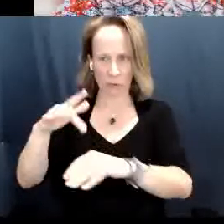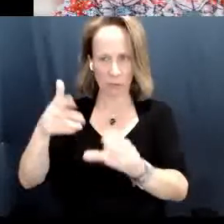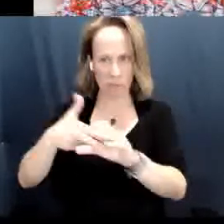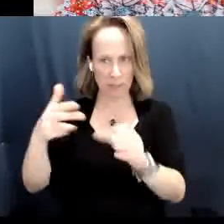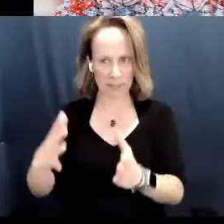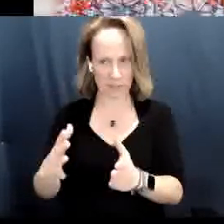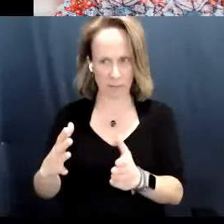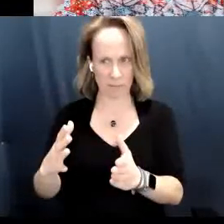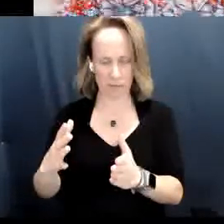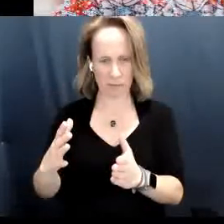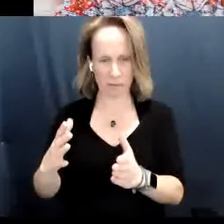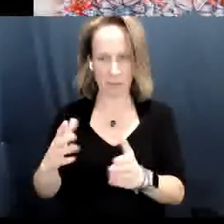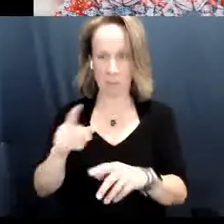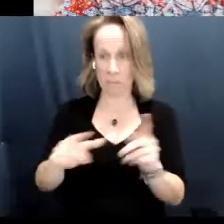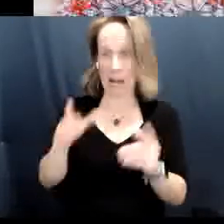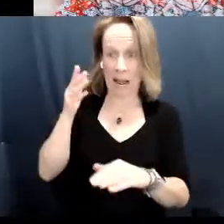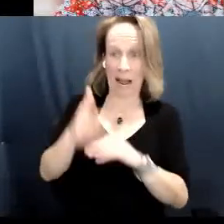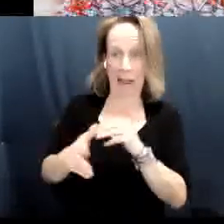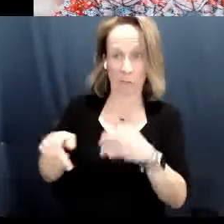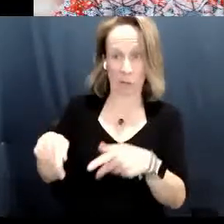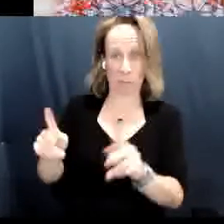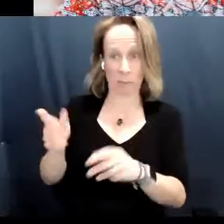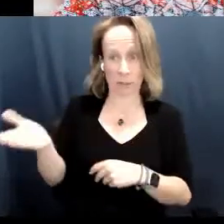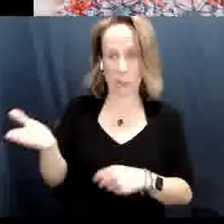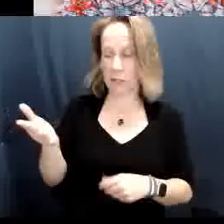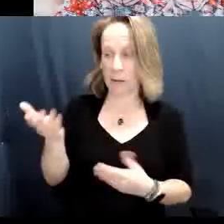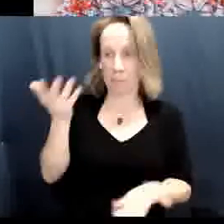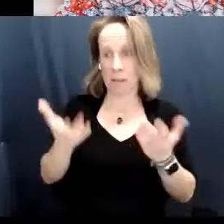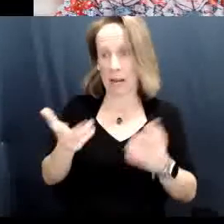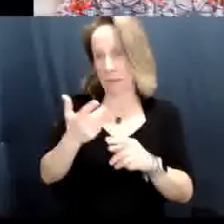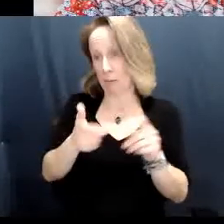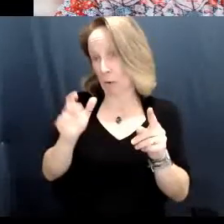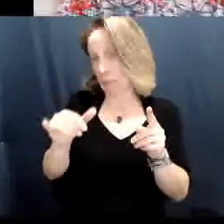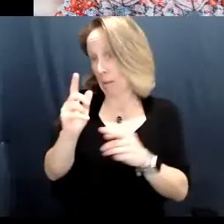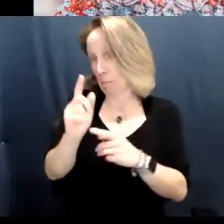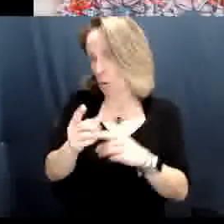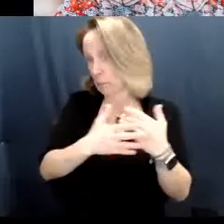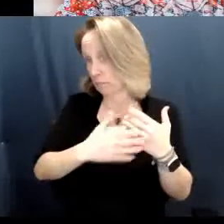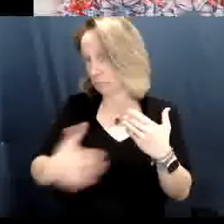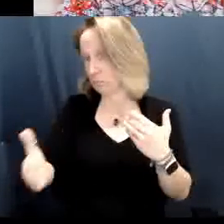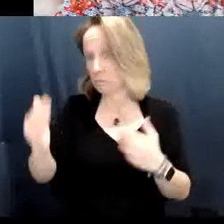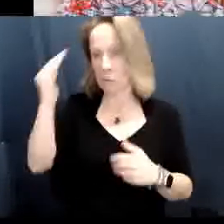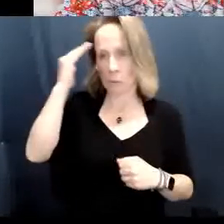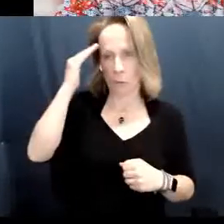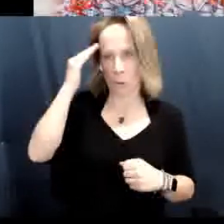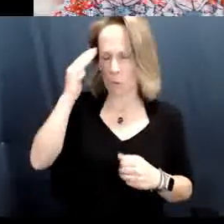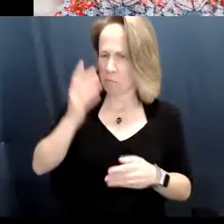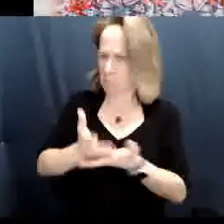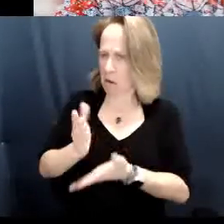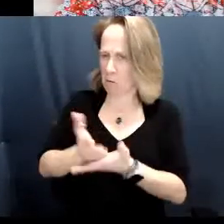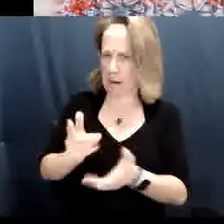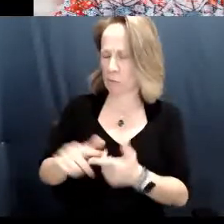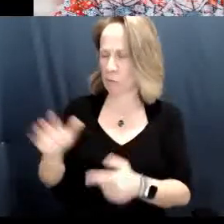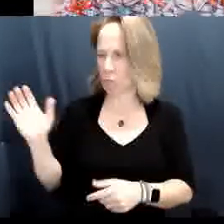they are given consent, they might know that it is okay to give a certain participant a light shoulder touch.